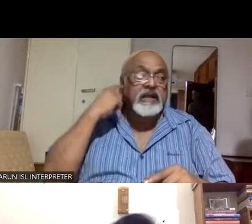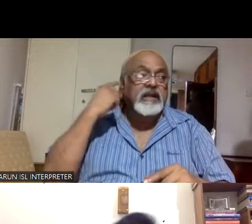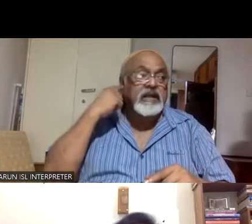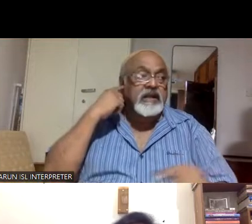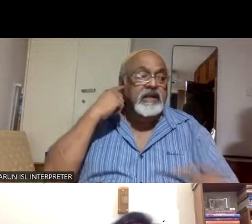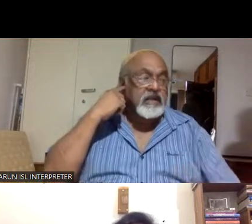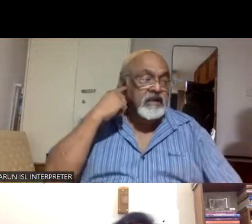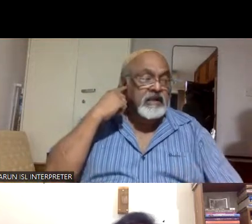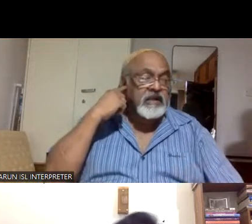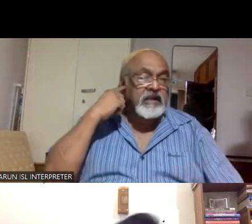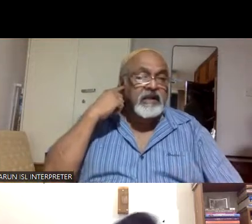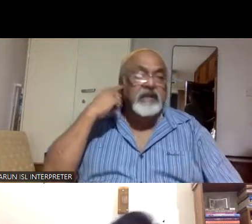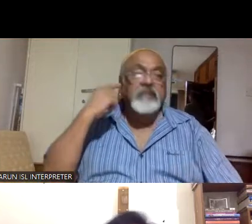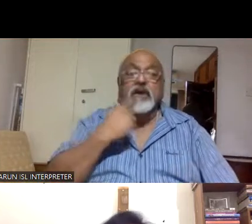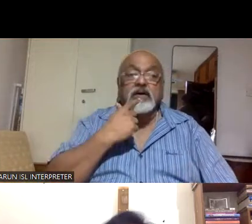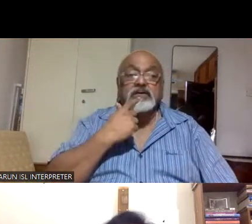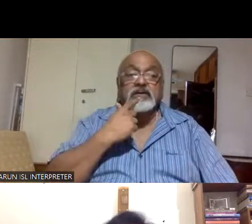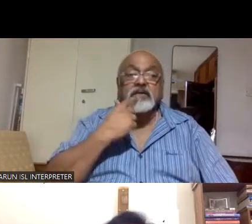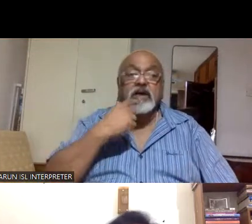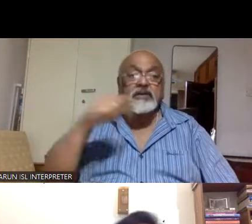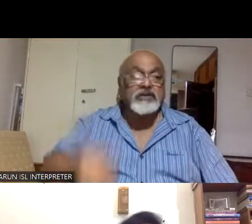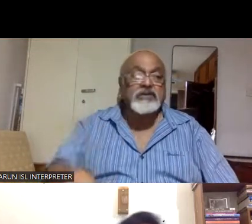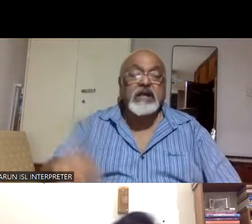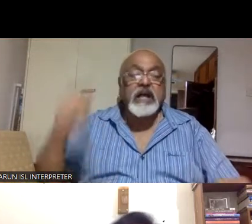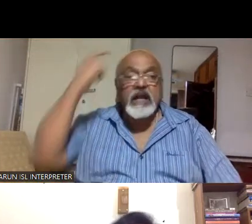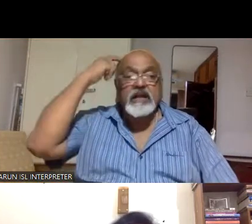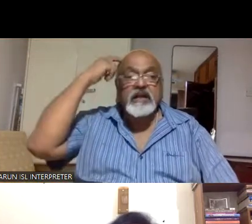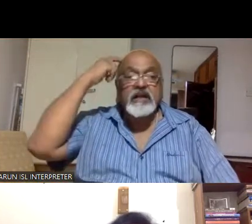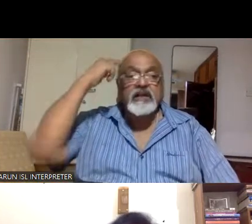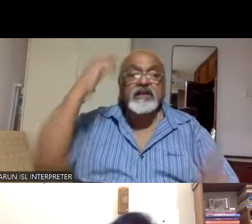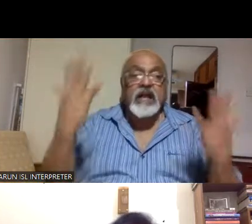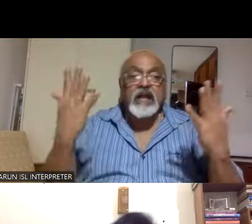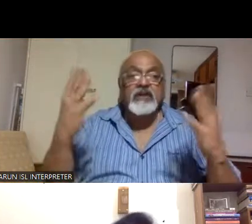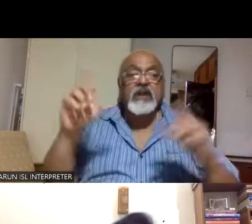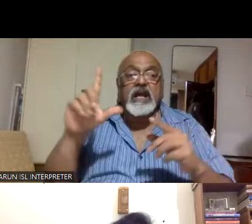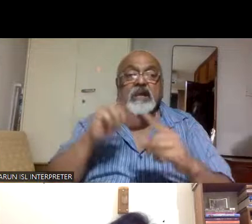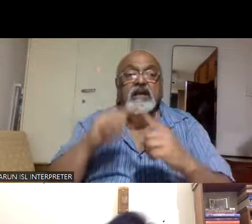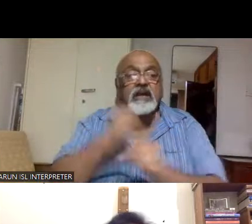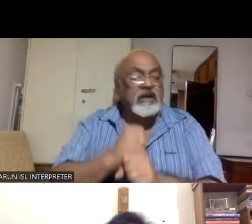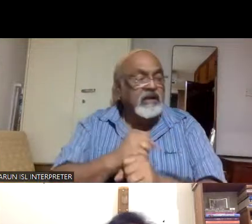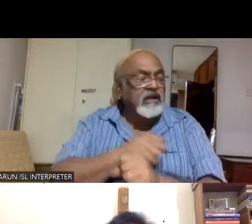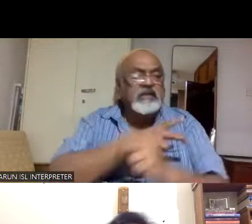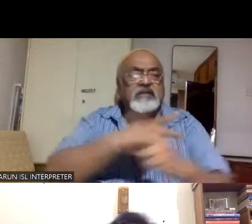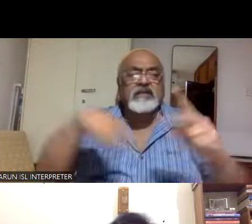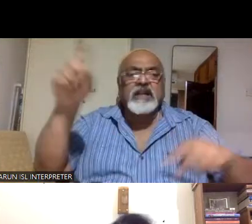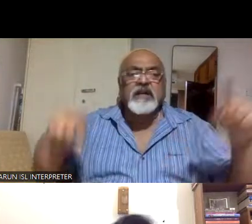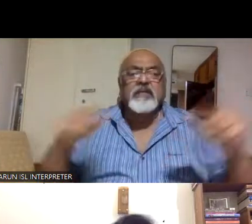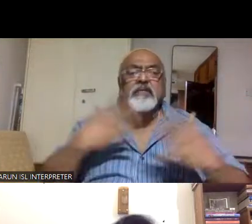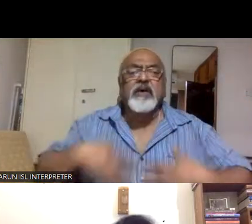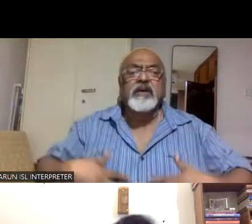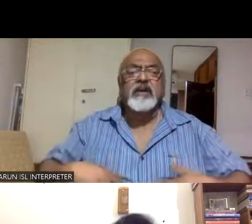from ear back to the mouth, from the mouth back to the head, to the hand, to the legs, any part of the body, even